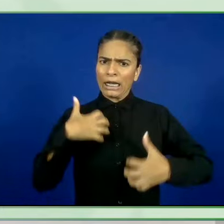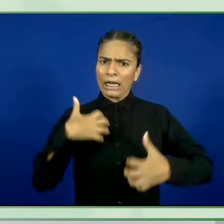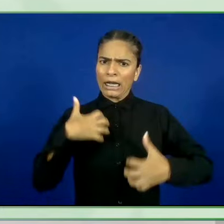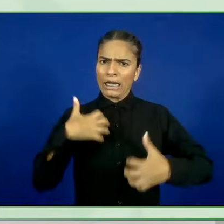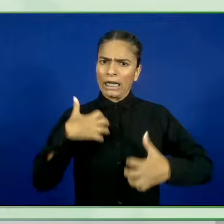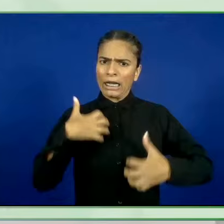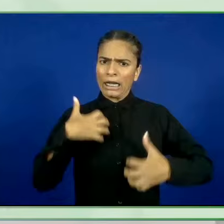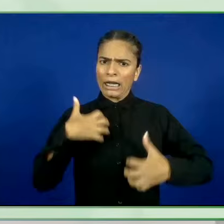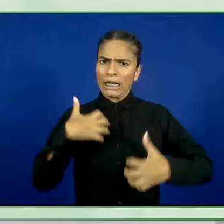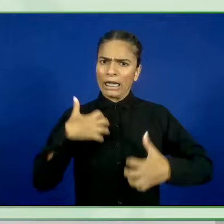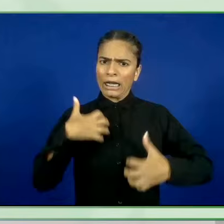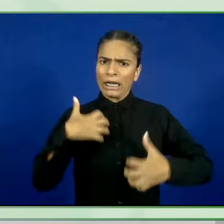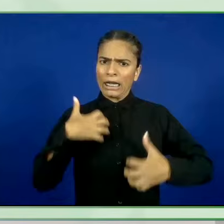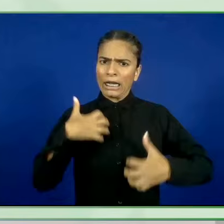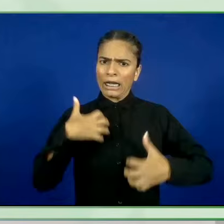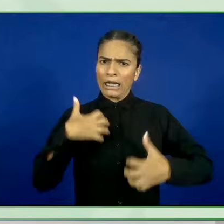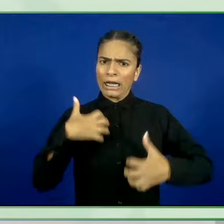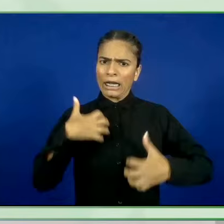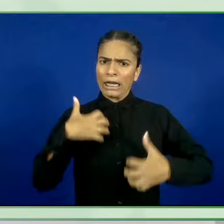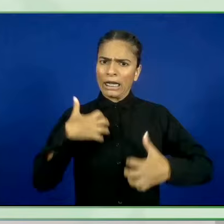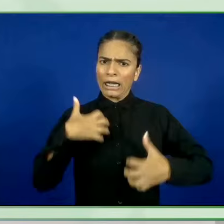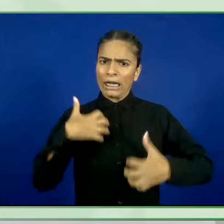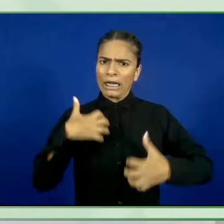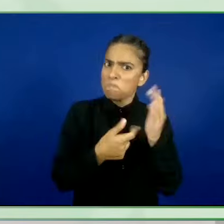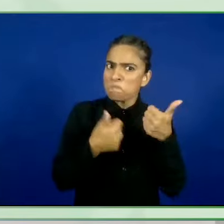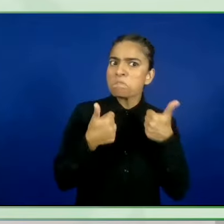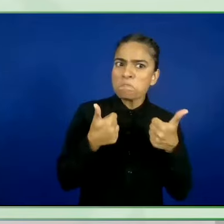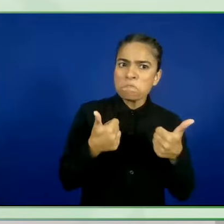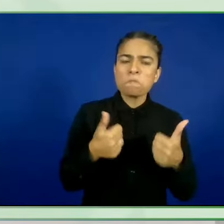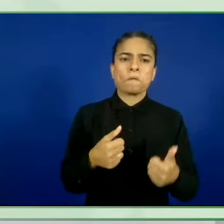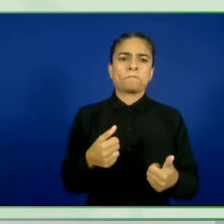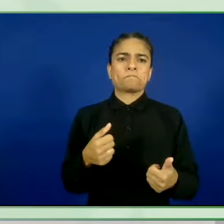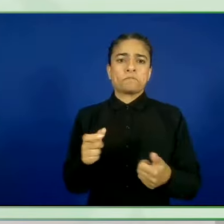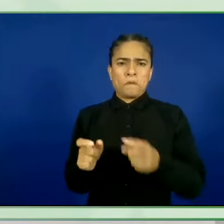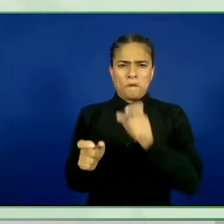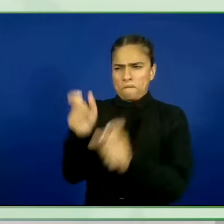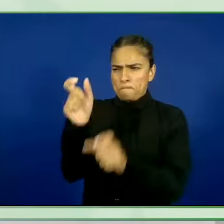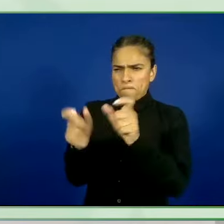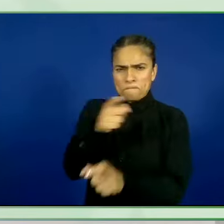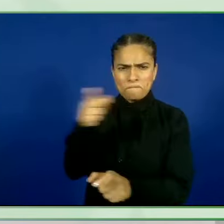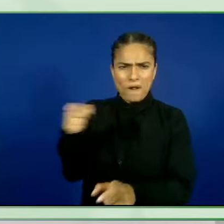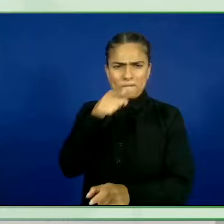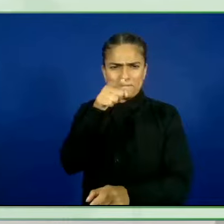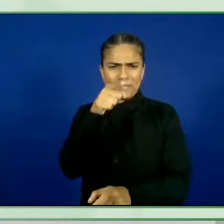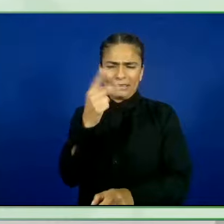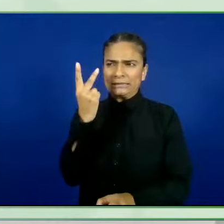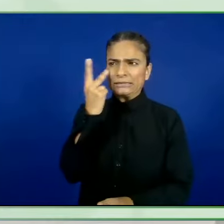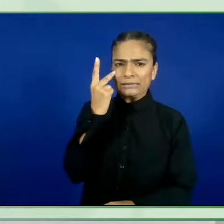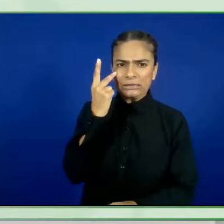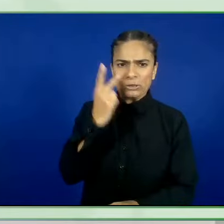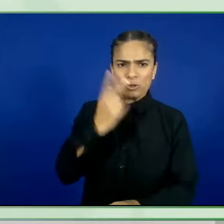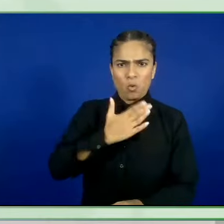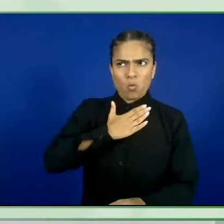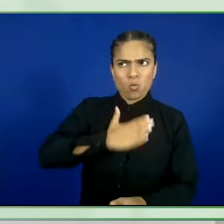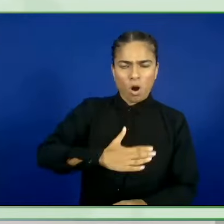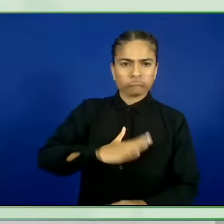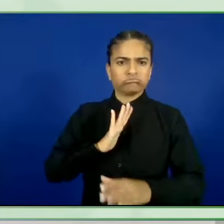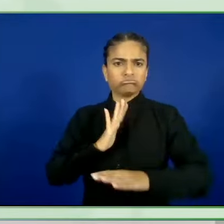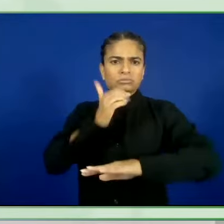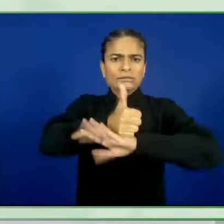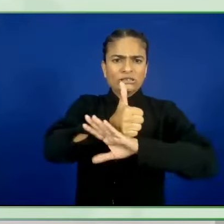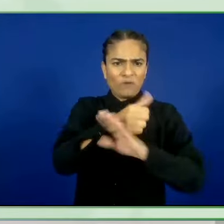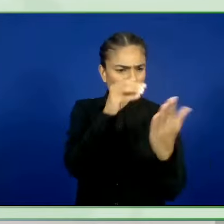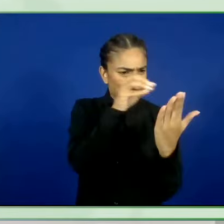had to anticipate, both in developing the tool and whilst the tool is actually